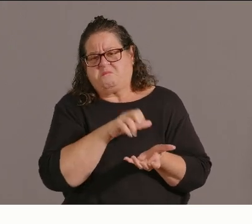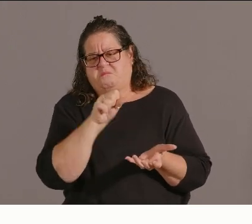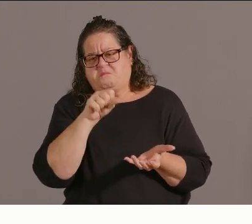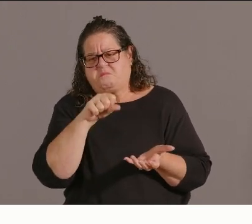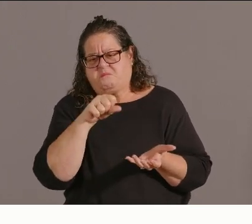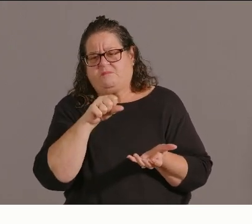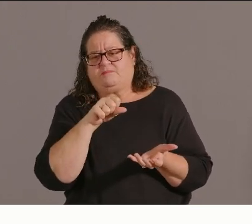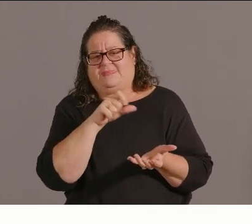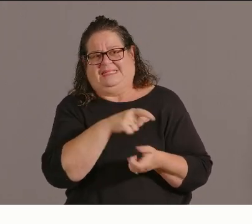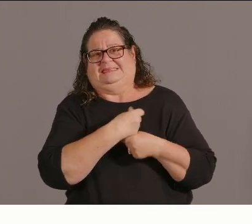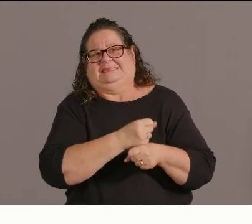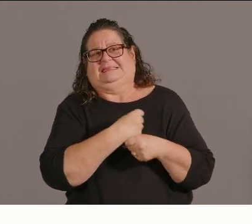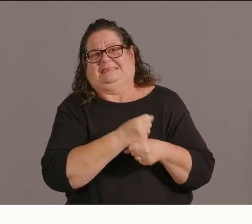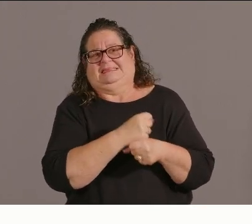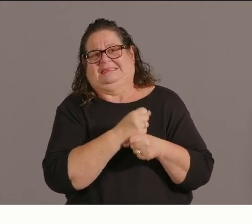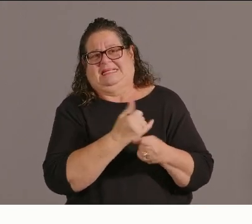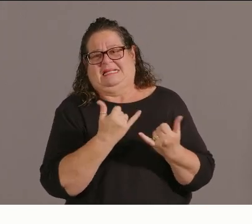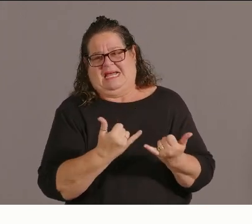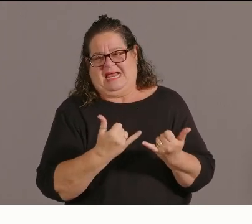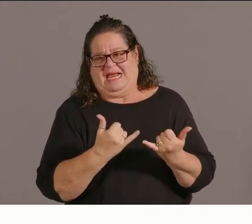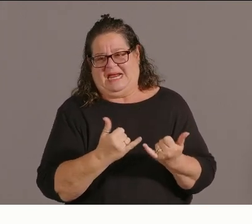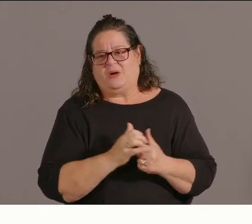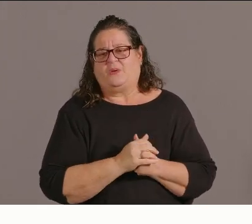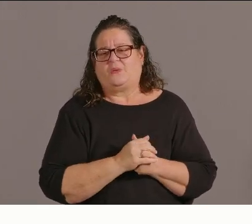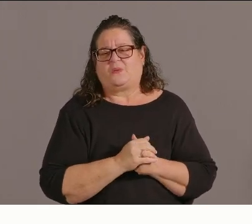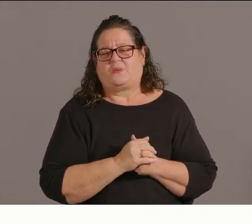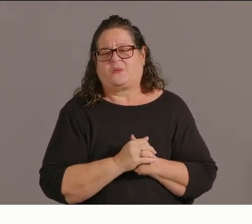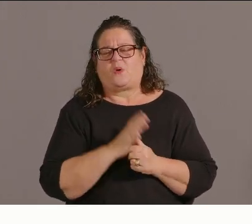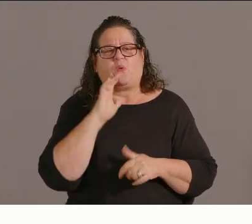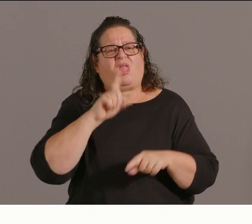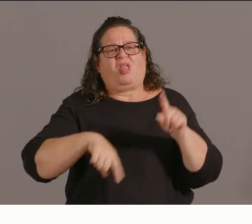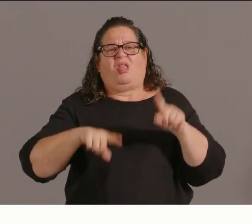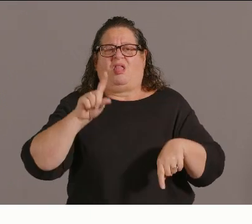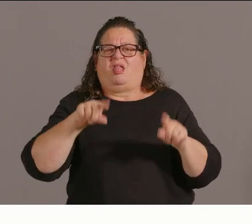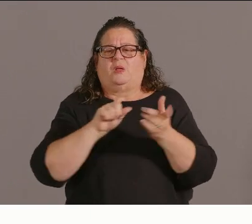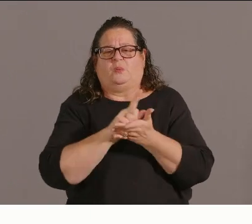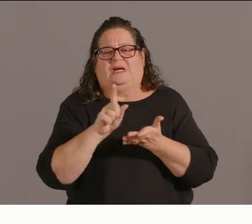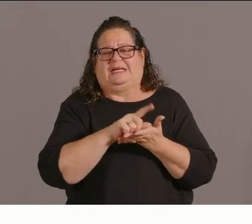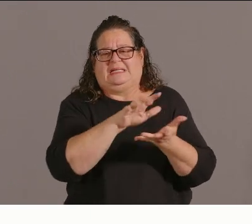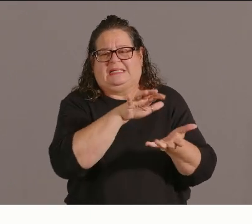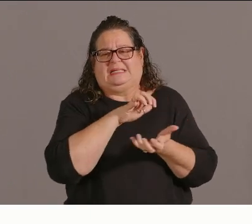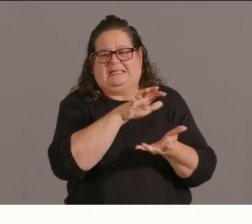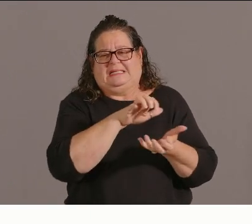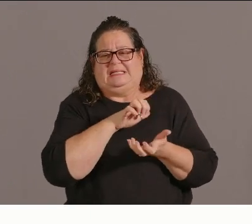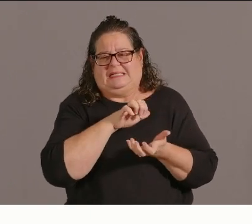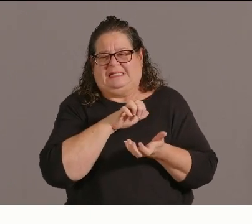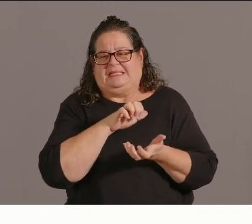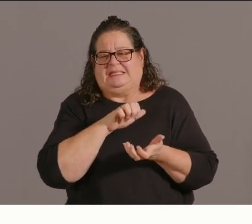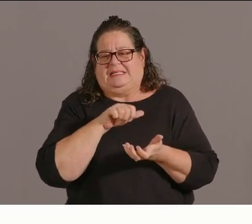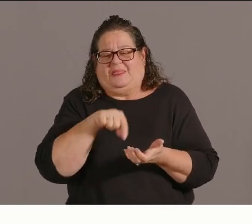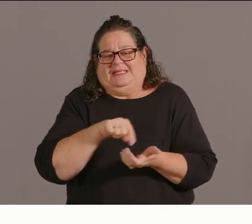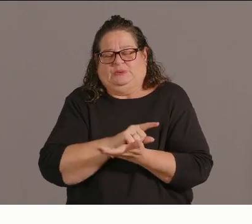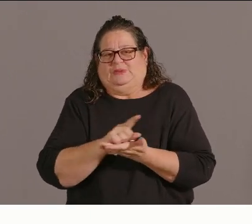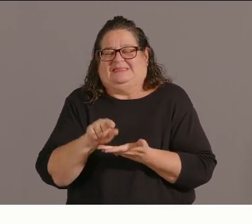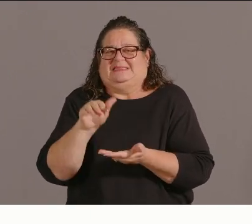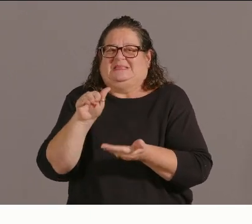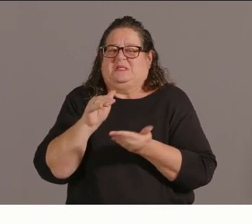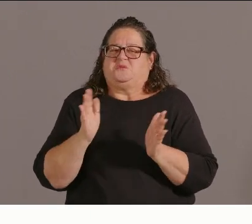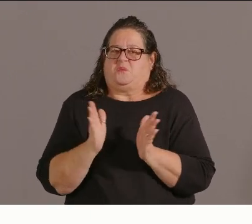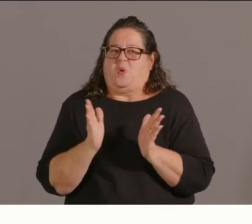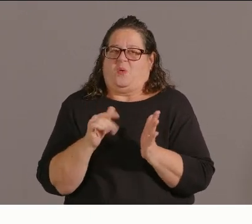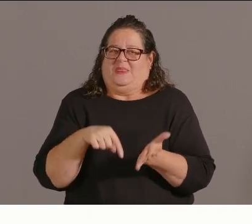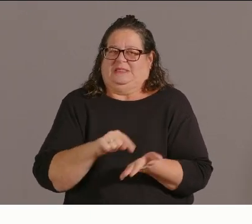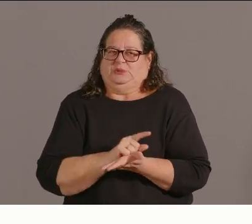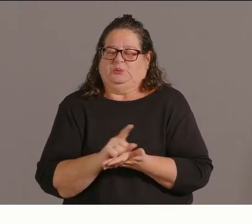their manufacturing. So we did not get any additional Janssen doses this week. But we are receiving for next